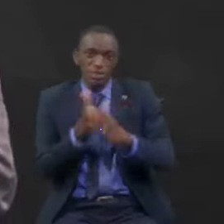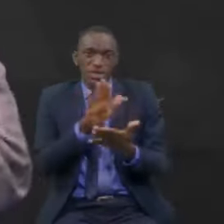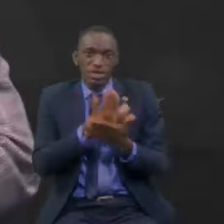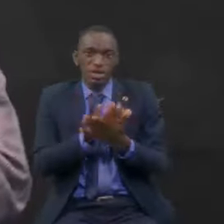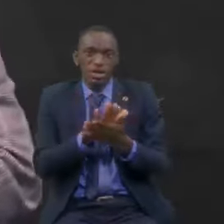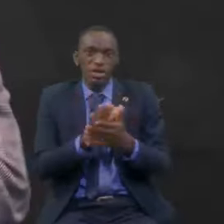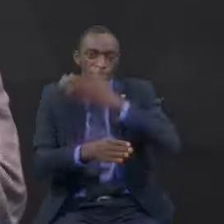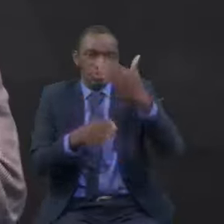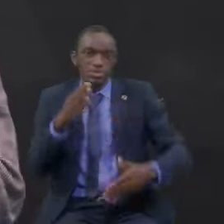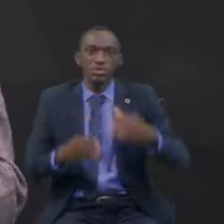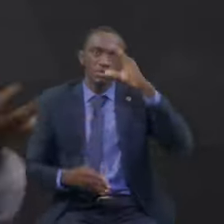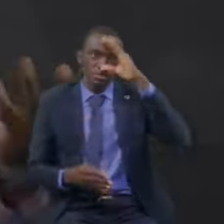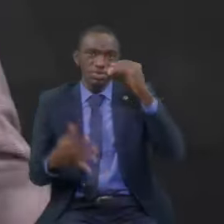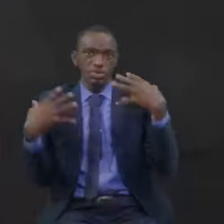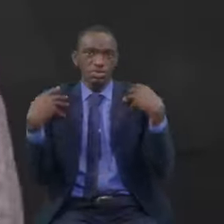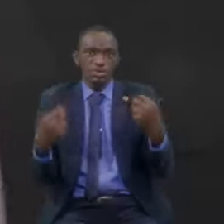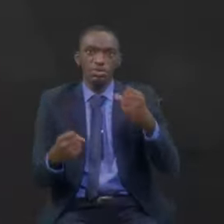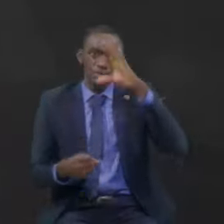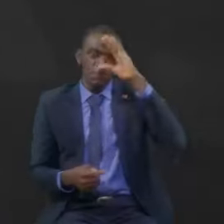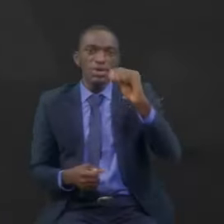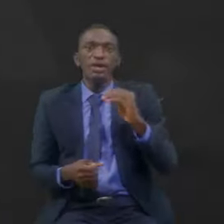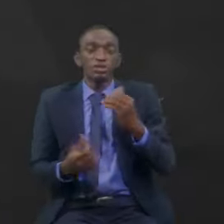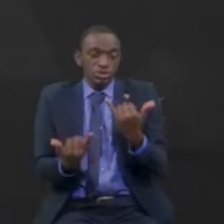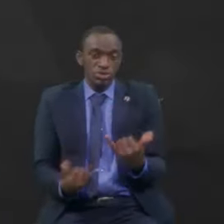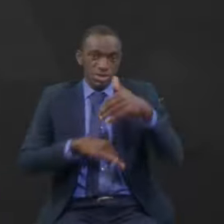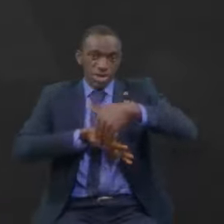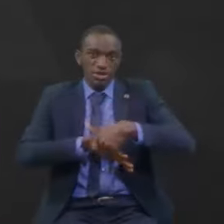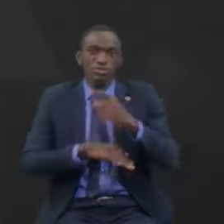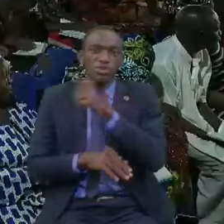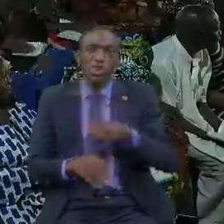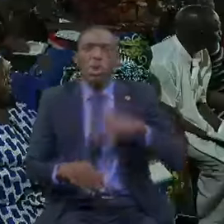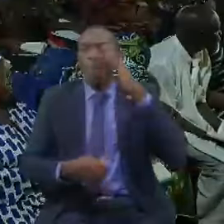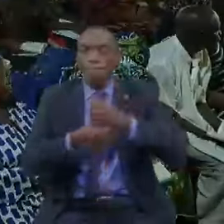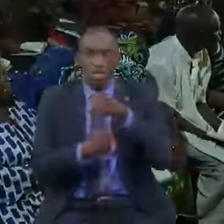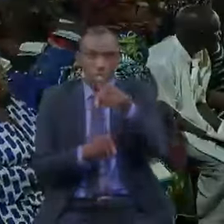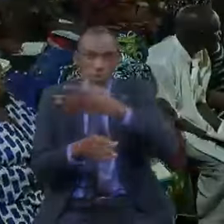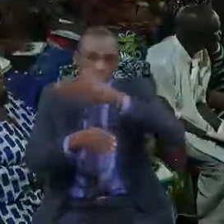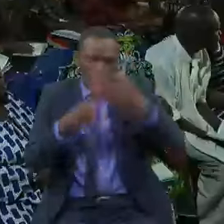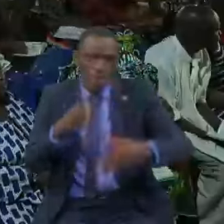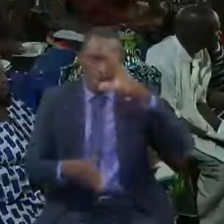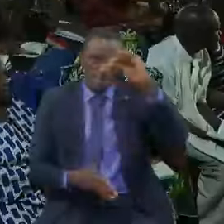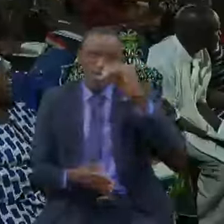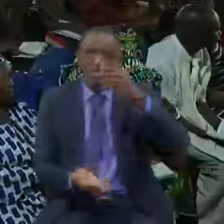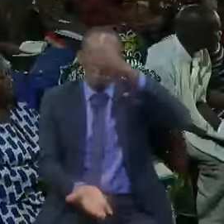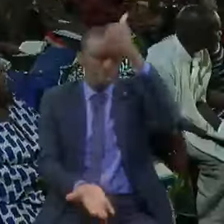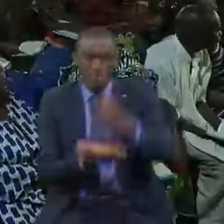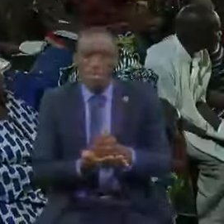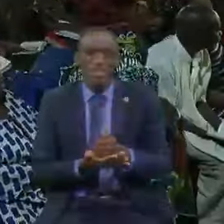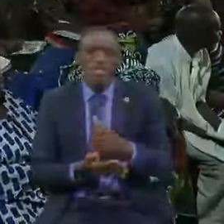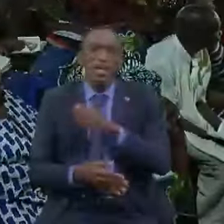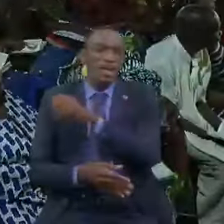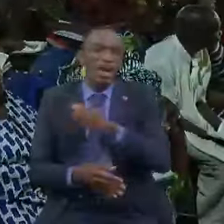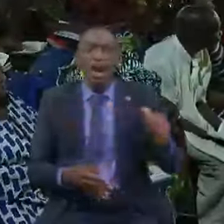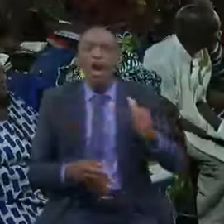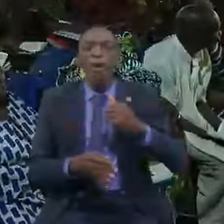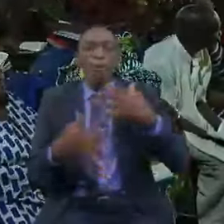the Lord will make you a whole man. Amen. A whole woman.